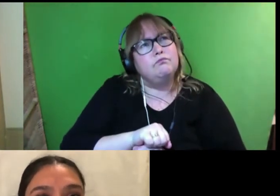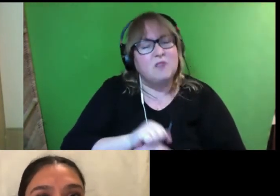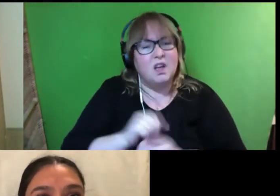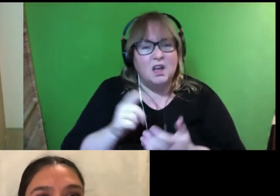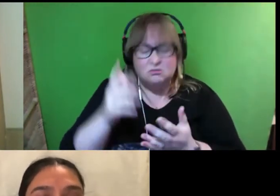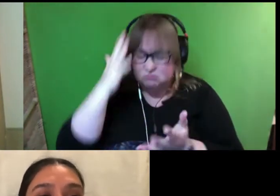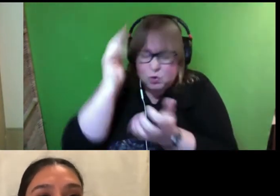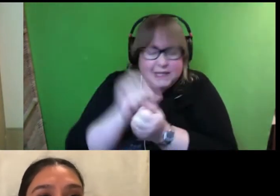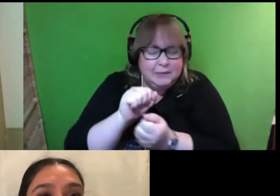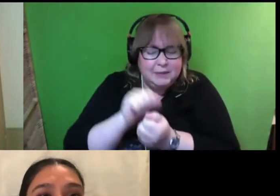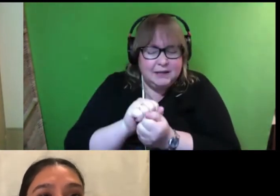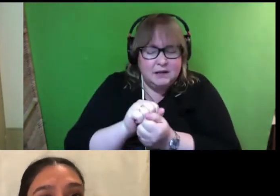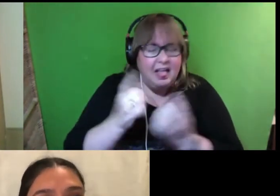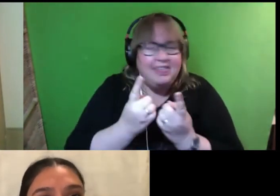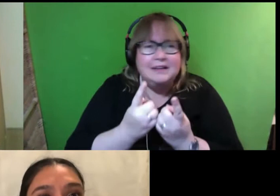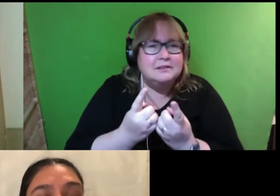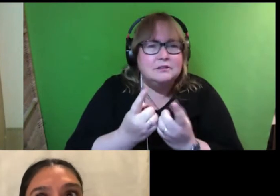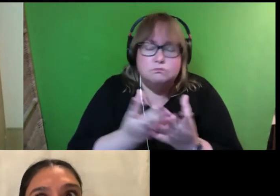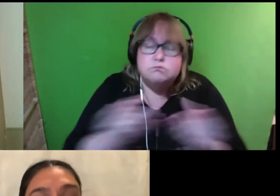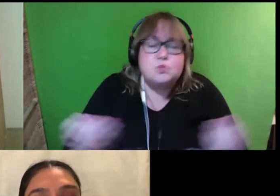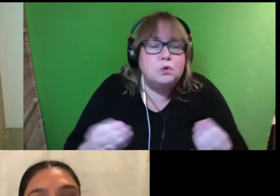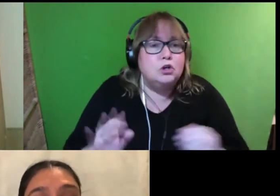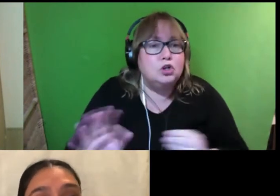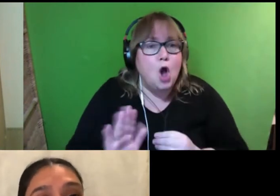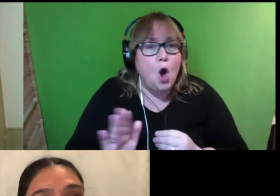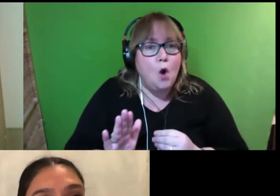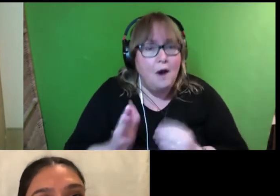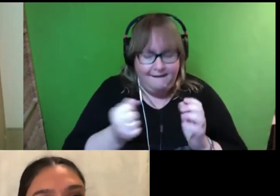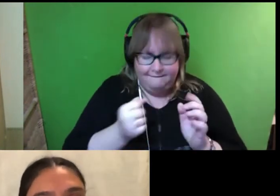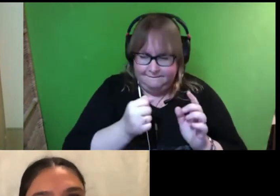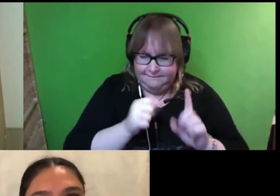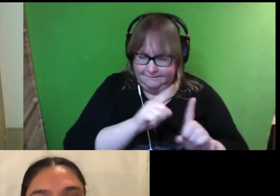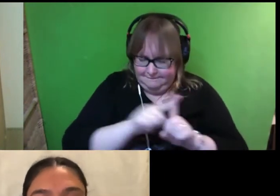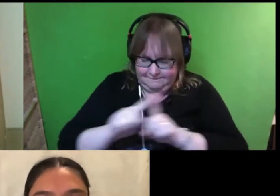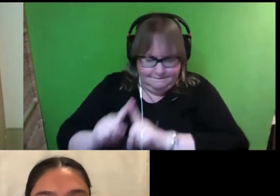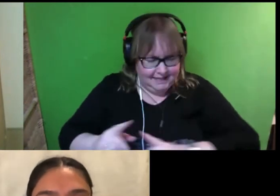there. There's always something that is offered.